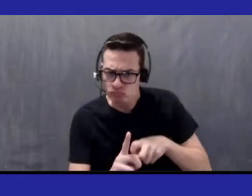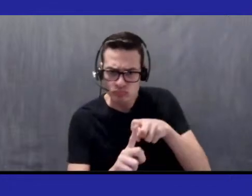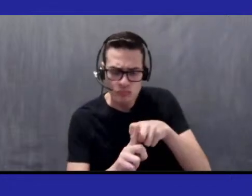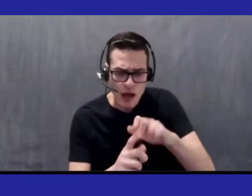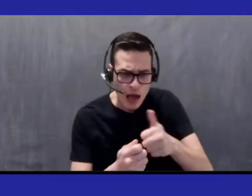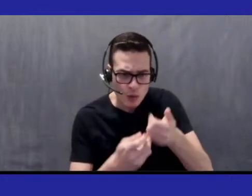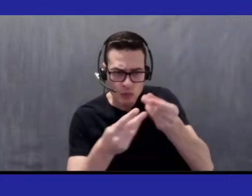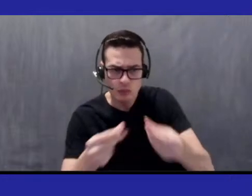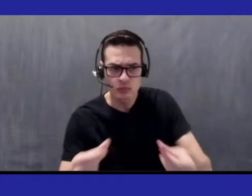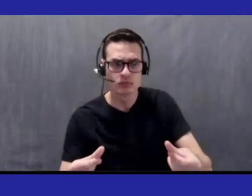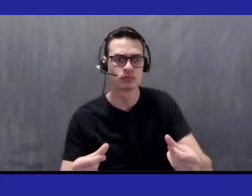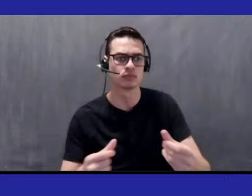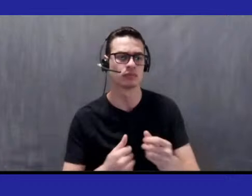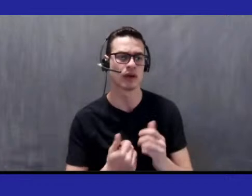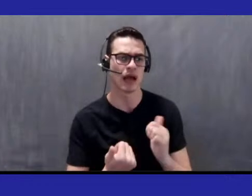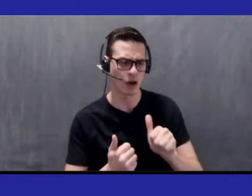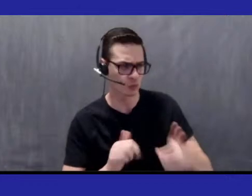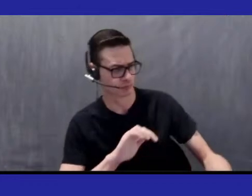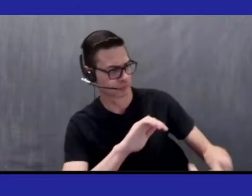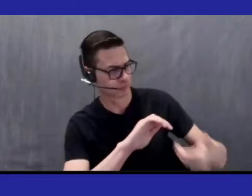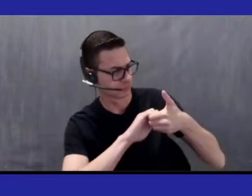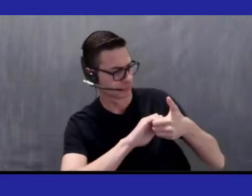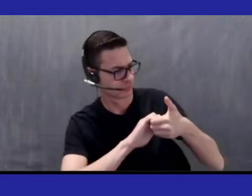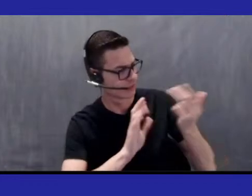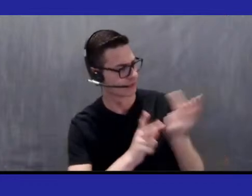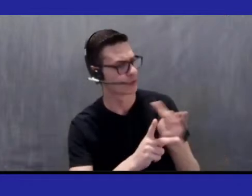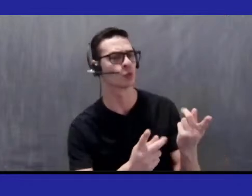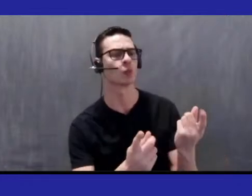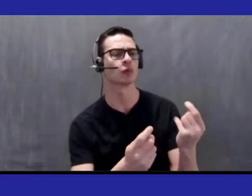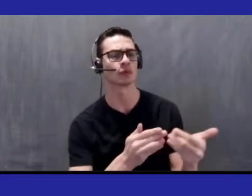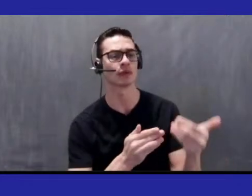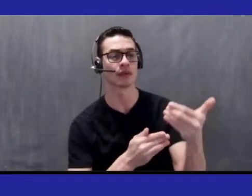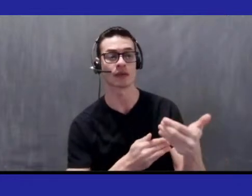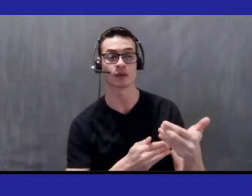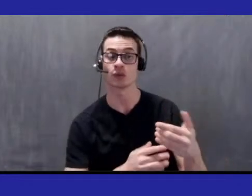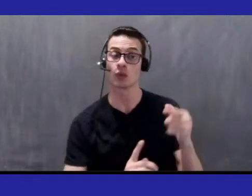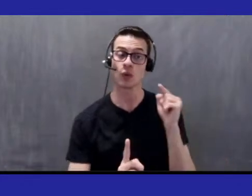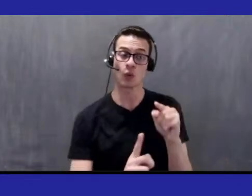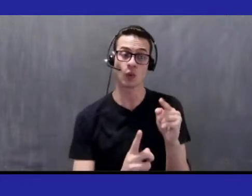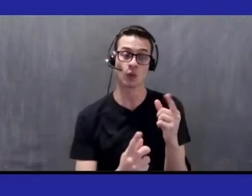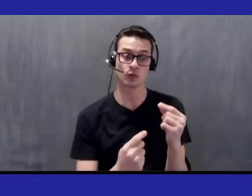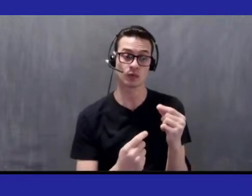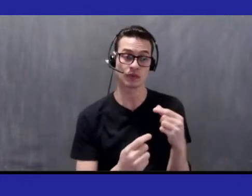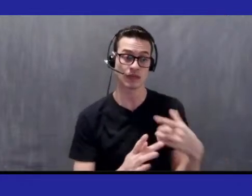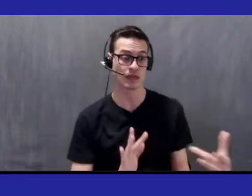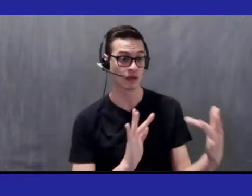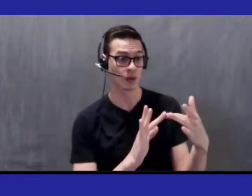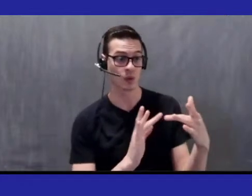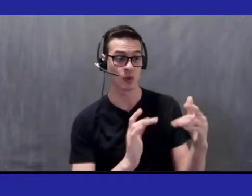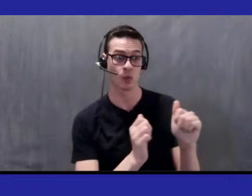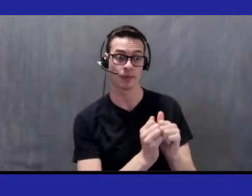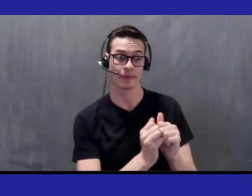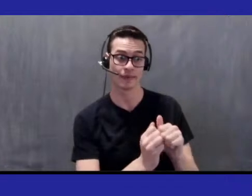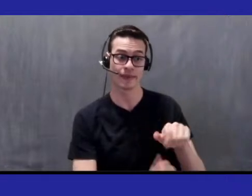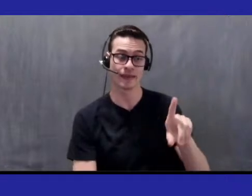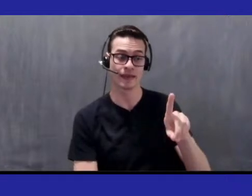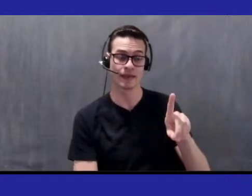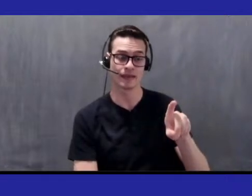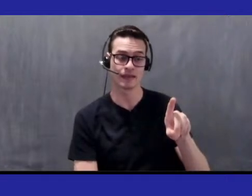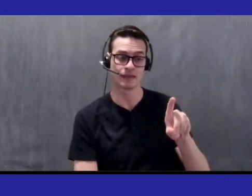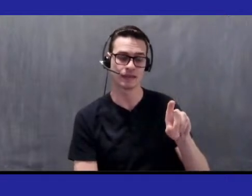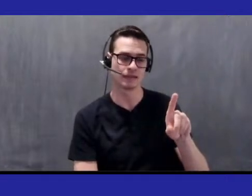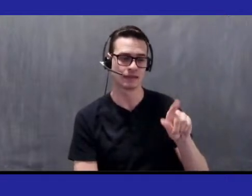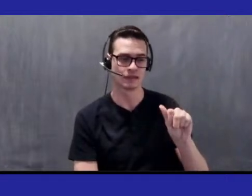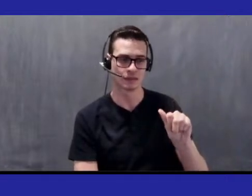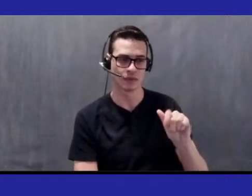upcoming with DNA is to consider strategies for improved system-wide documentation and data collection. So the